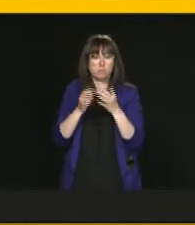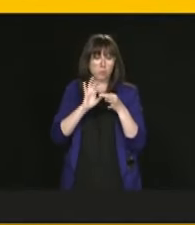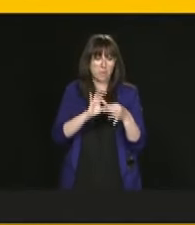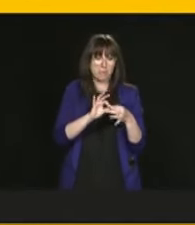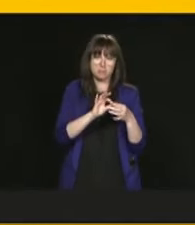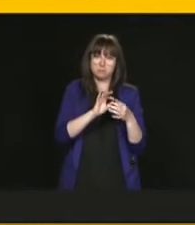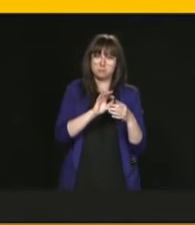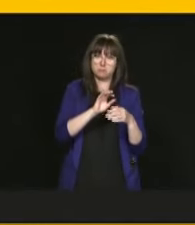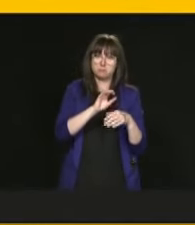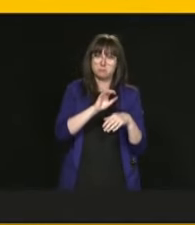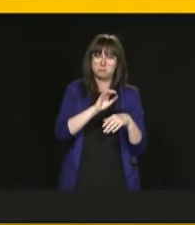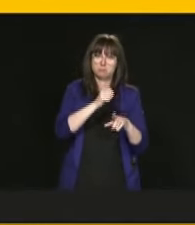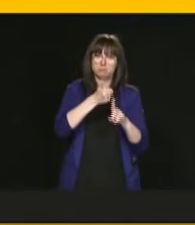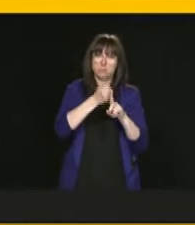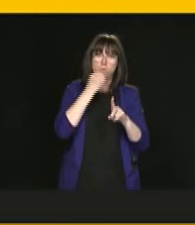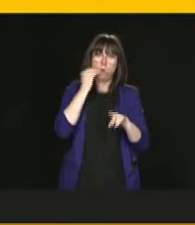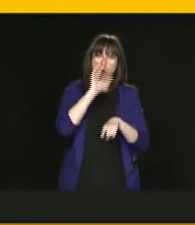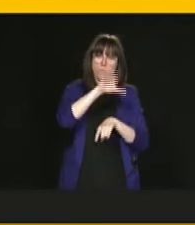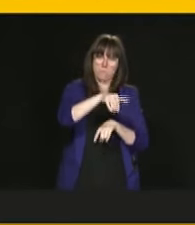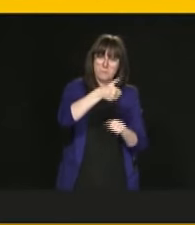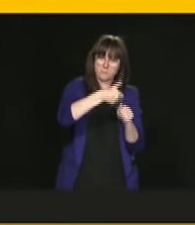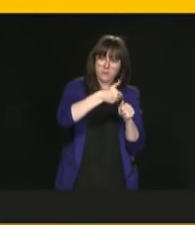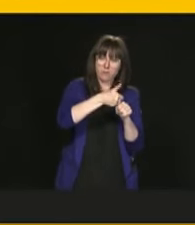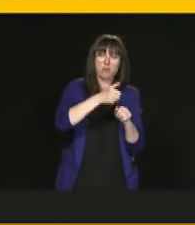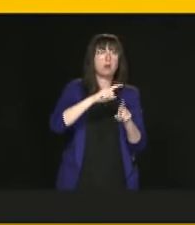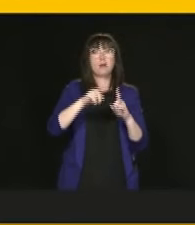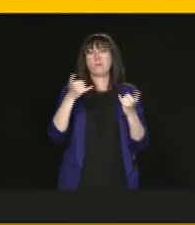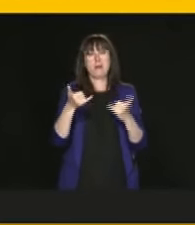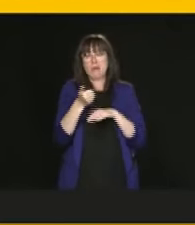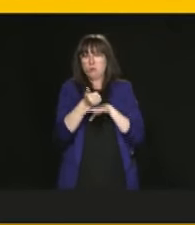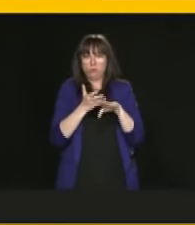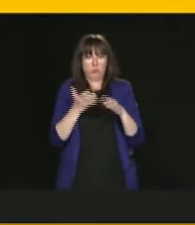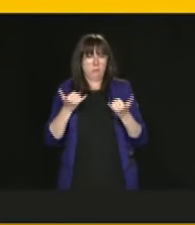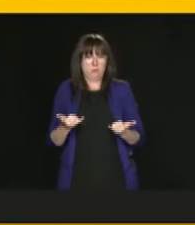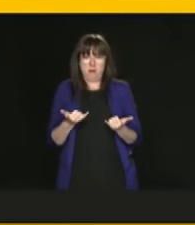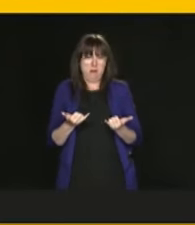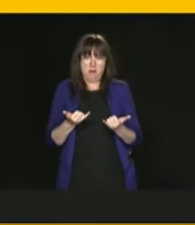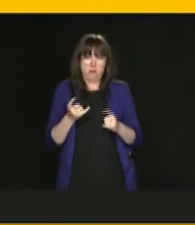It's probably premature to speculate as to